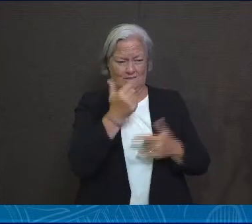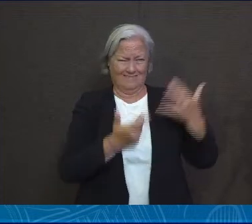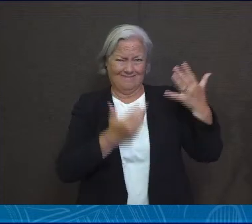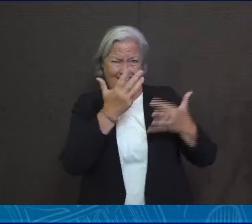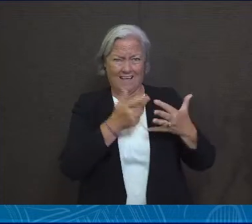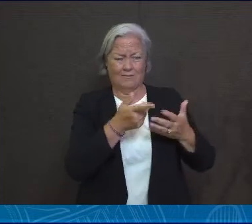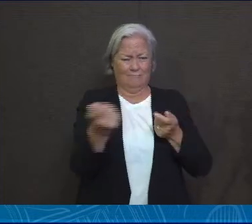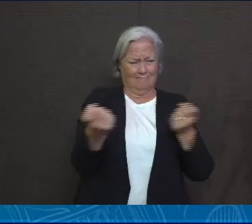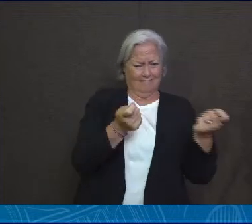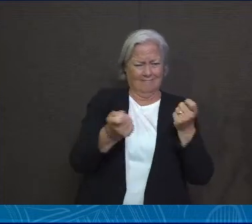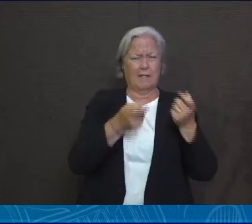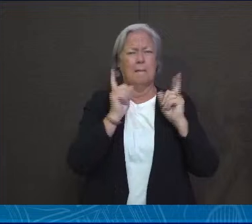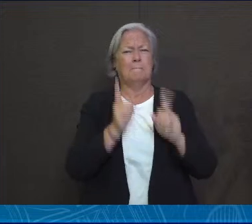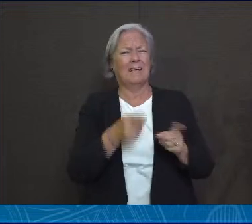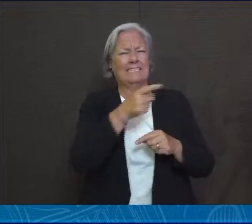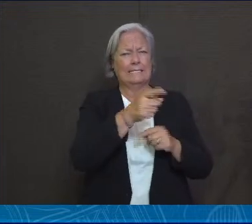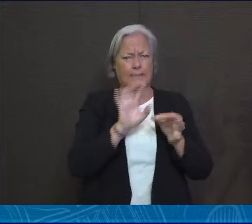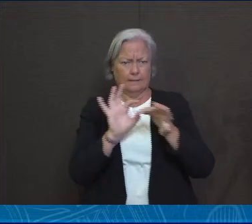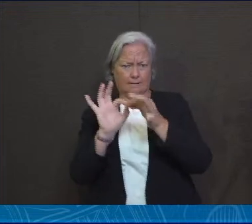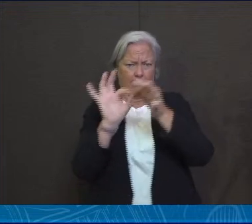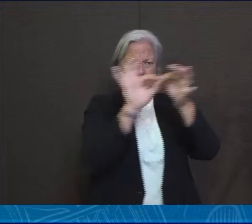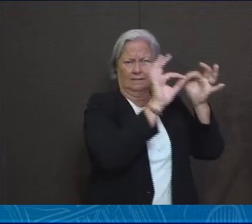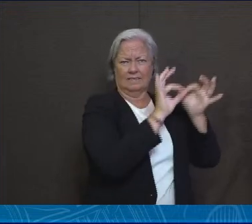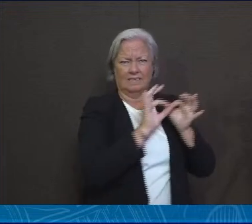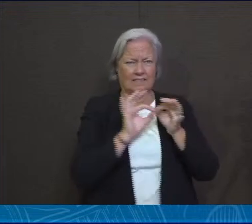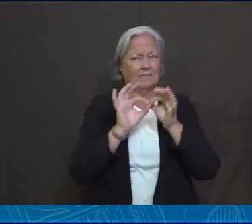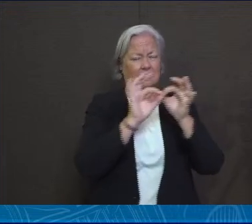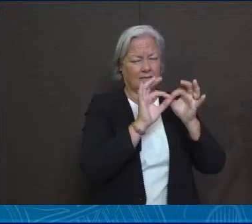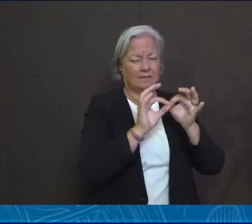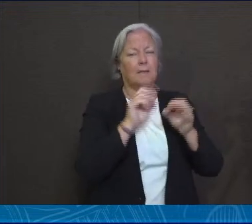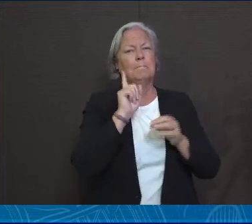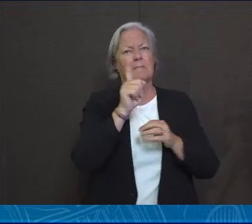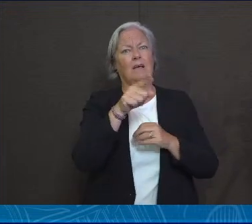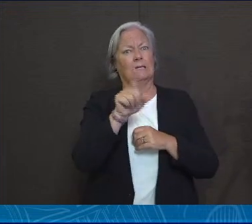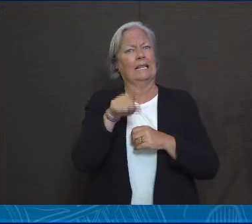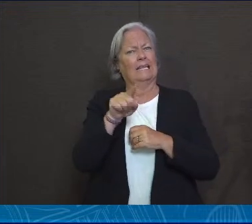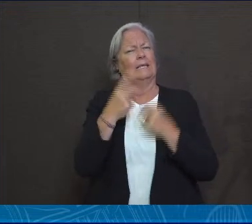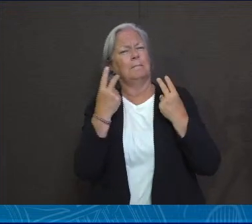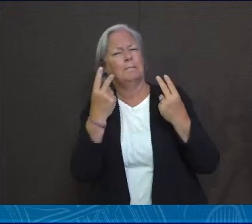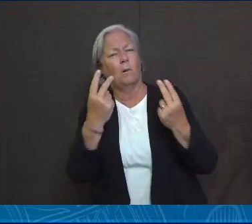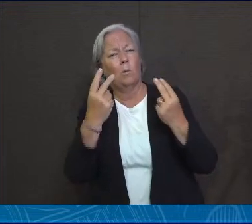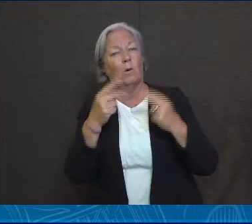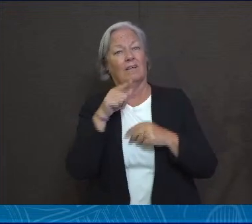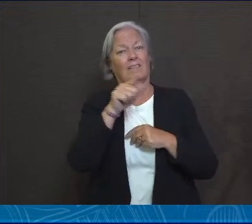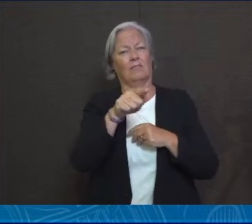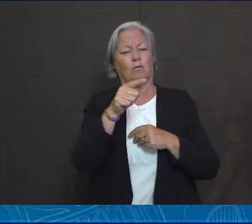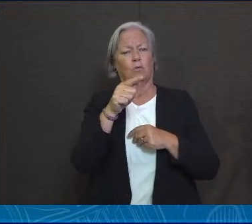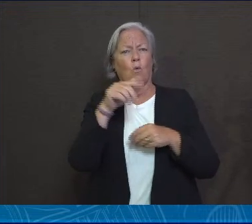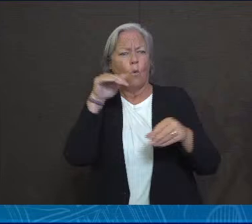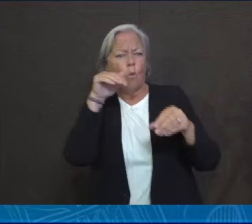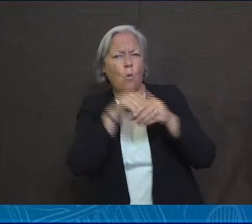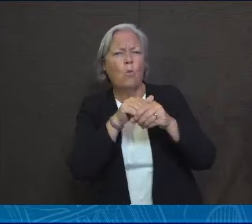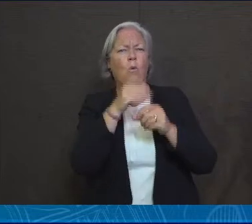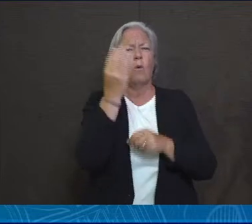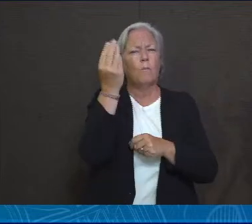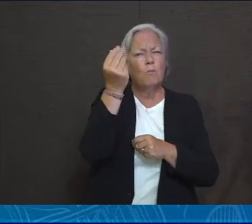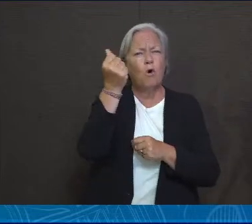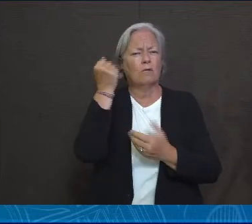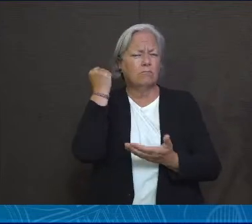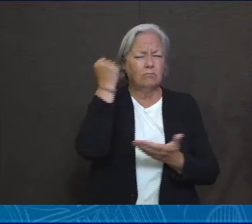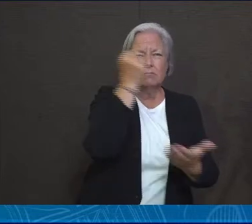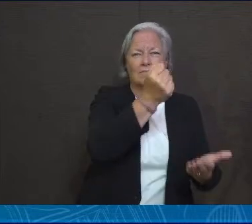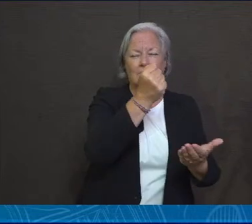efforts, particularly in terms of preventive investments? How do you ensure that data-informed strategies for both